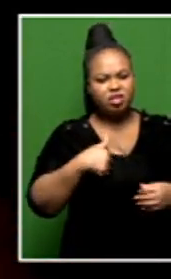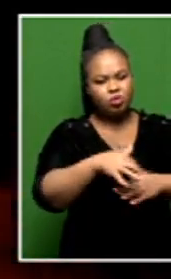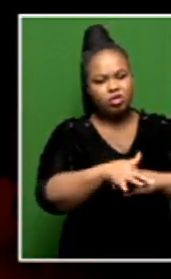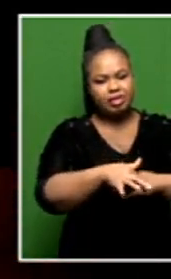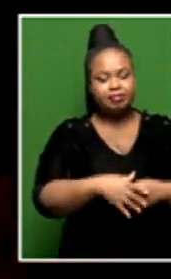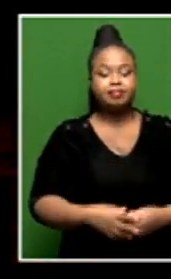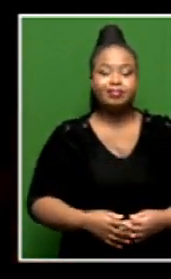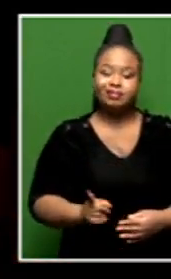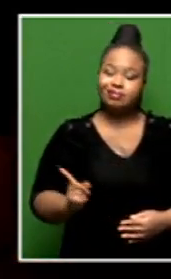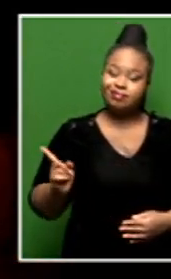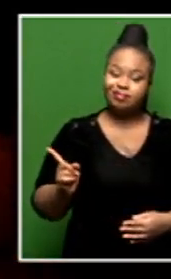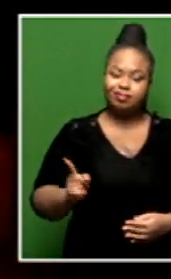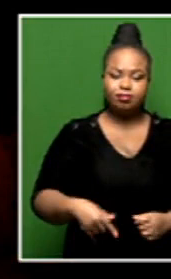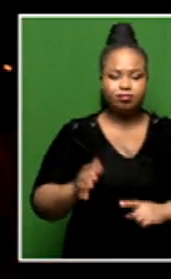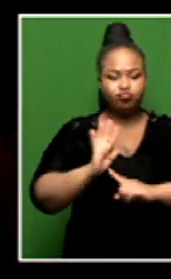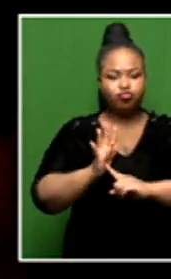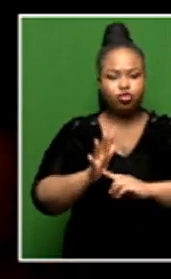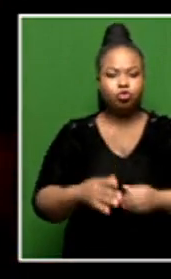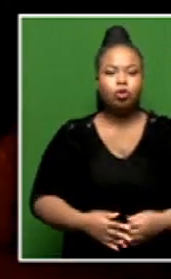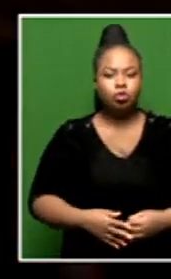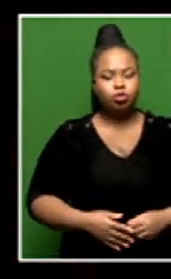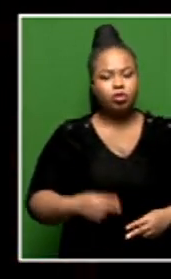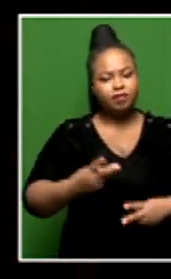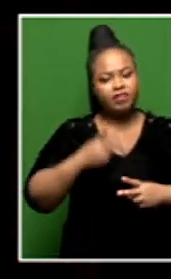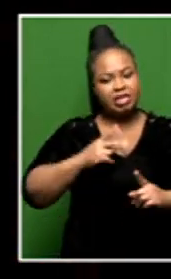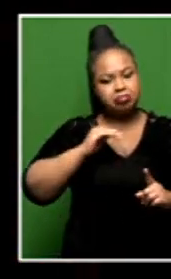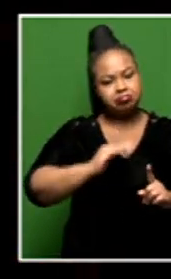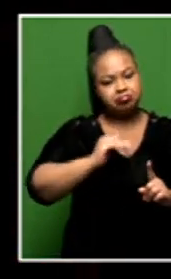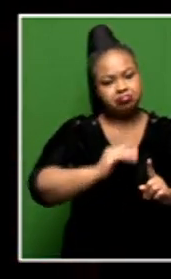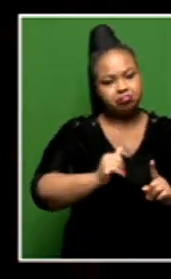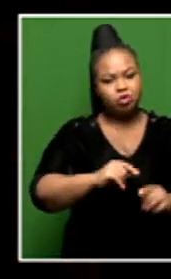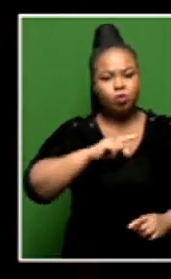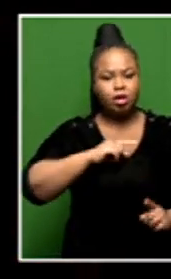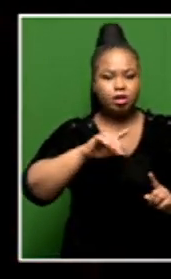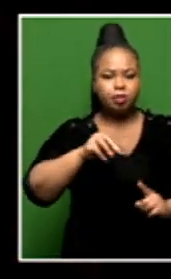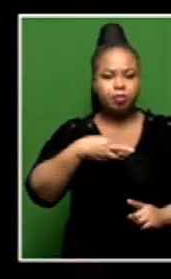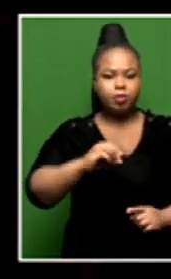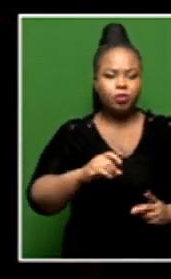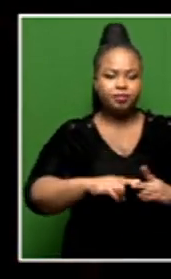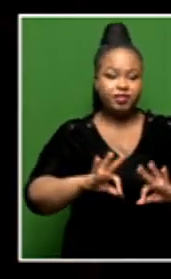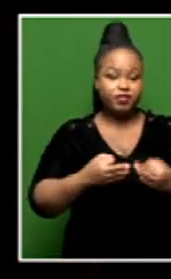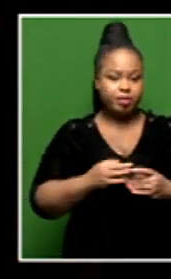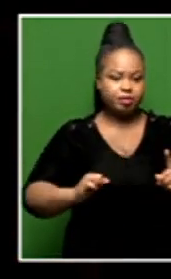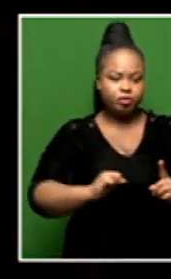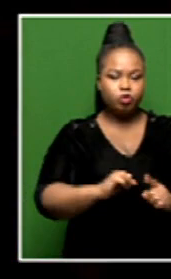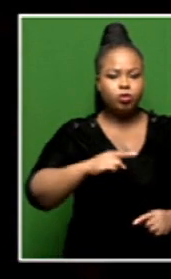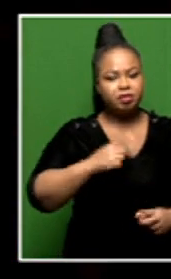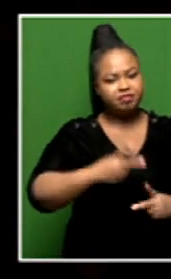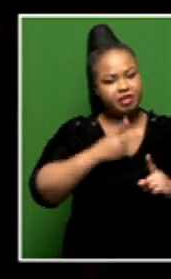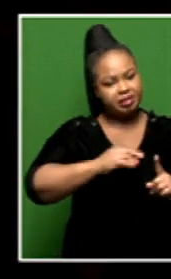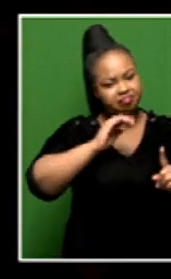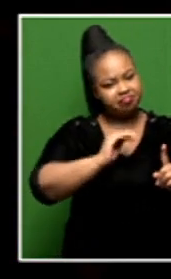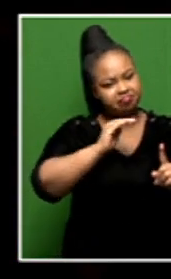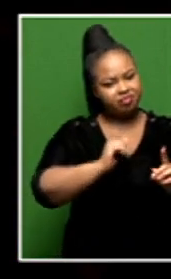Now, it is a film or a portrait of final goodbyes and follows Mpho and his family as they make final